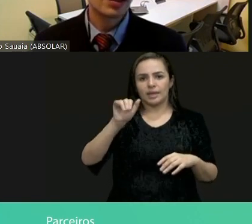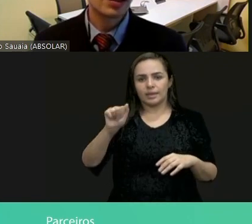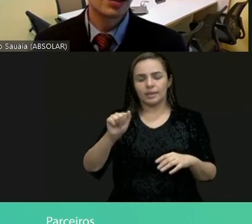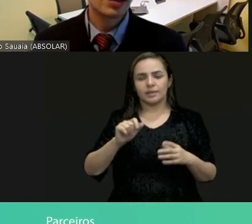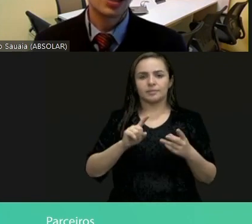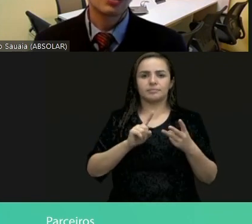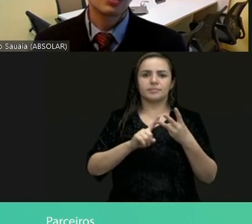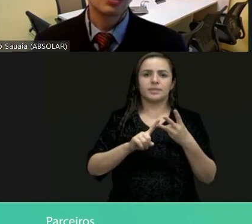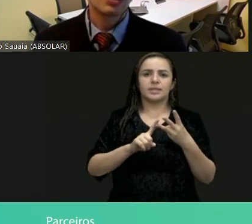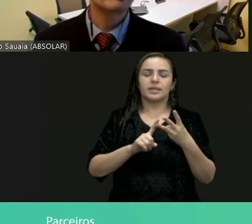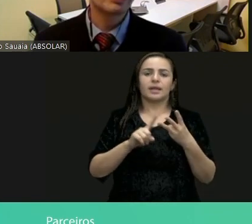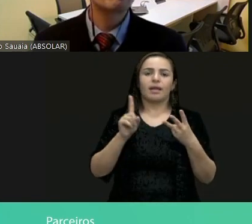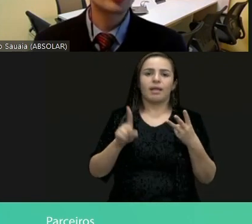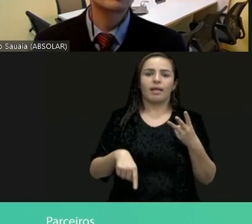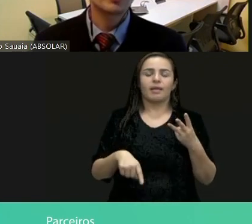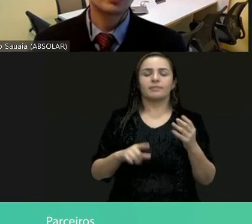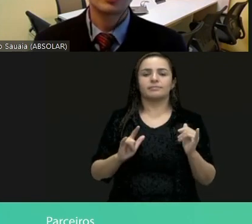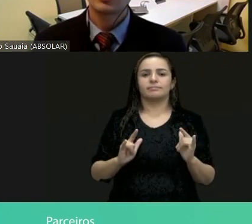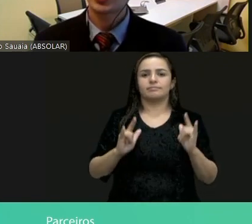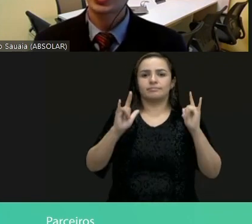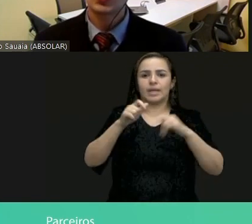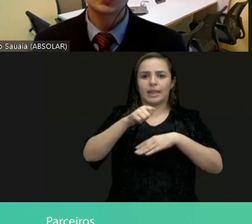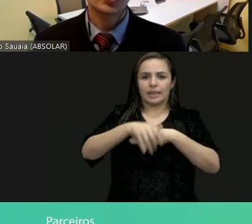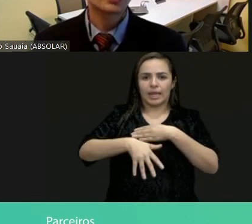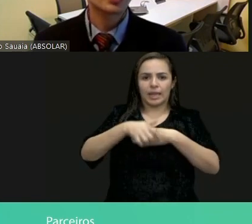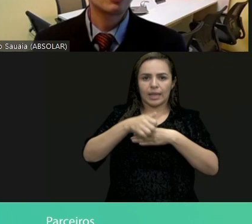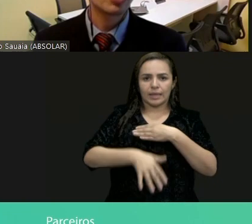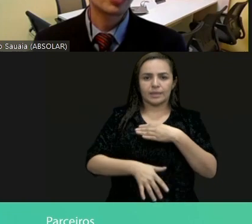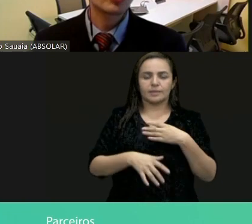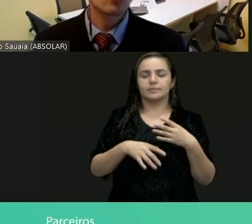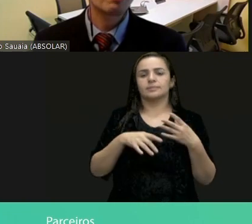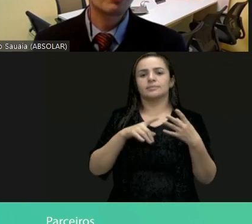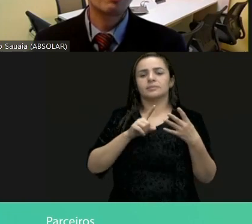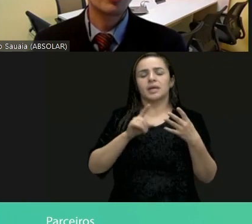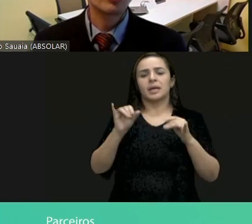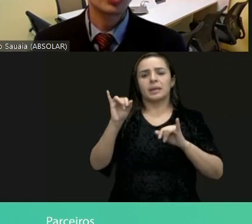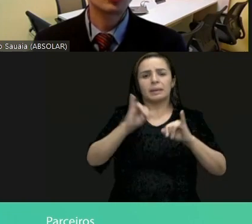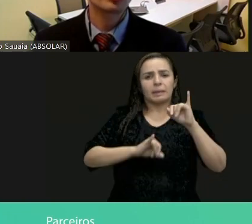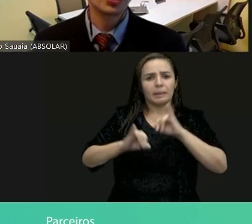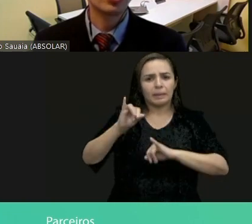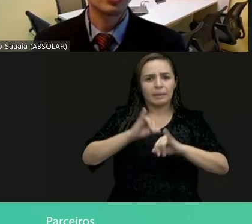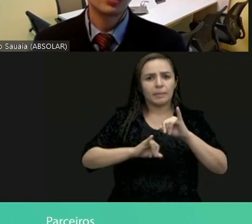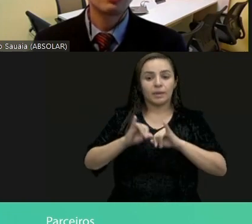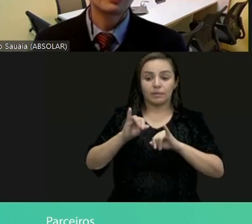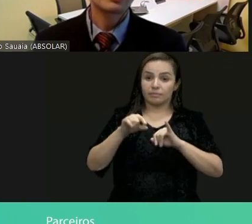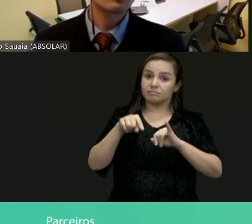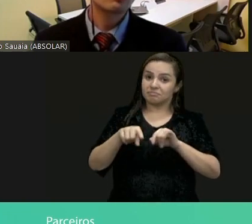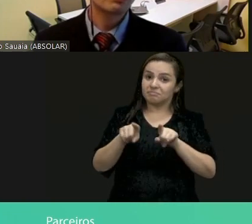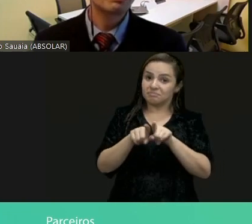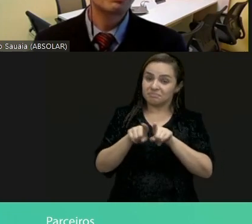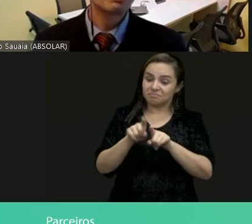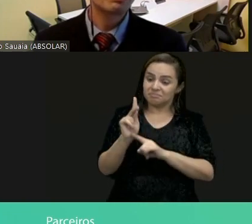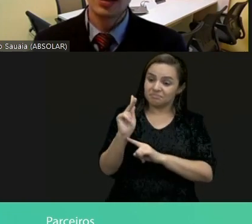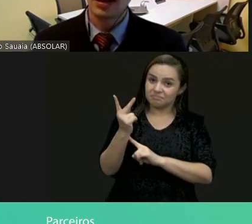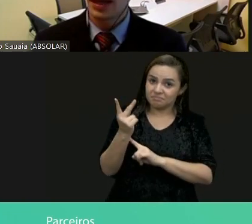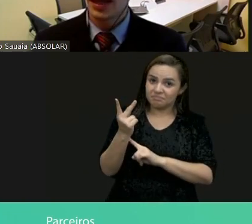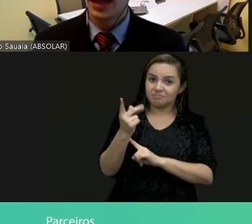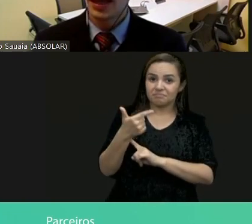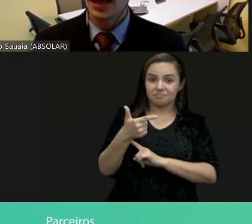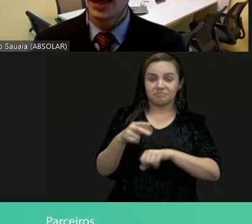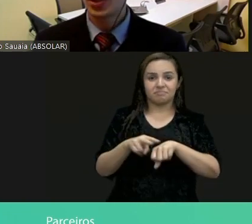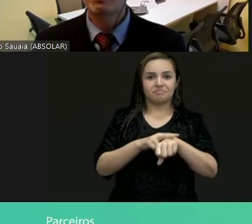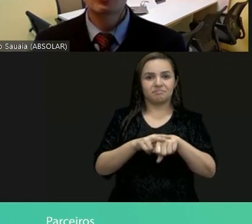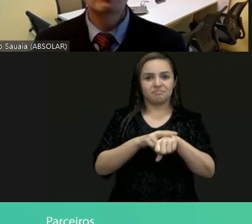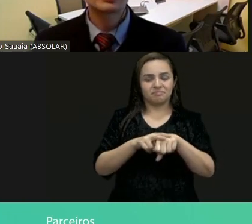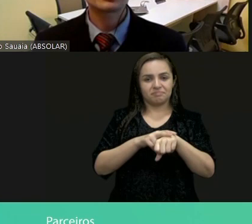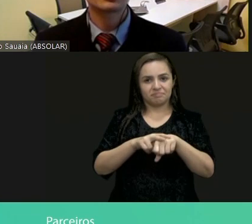batteries, but also chemical technologies such as hydrogen itself.